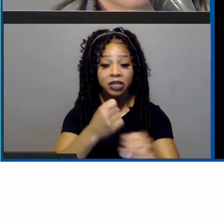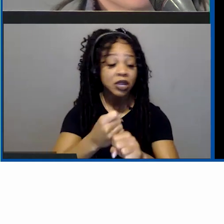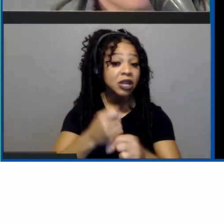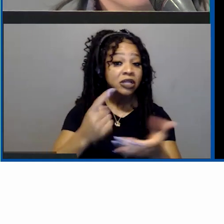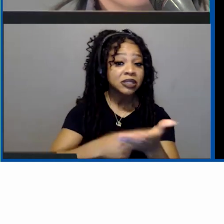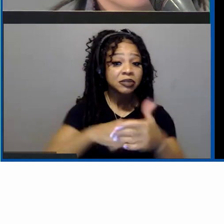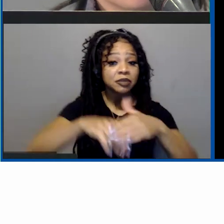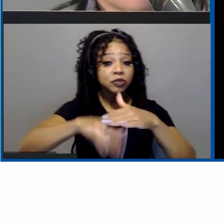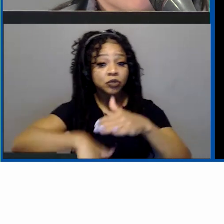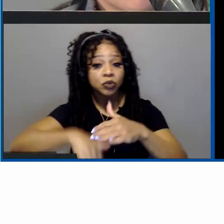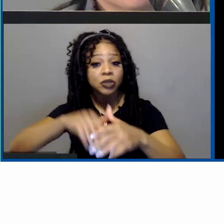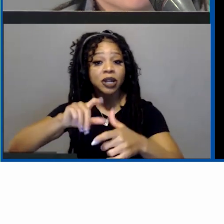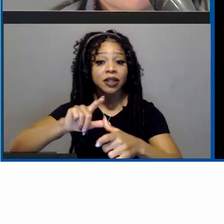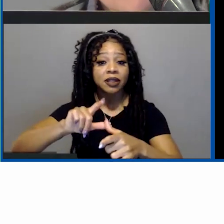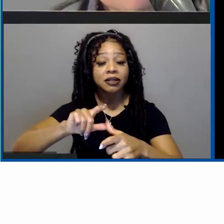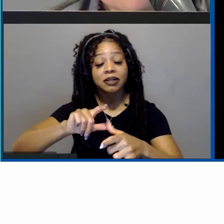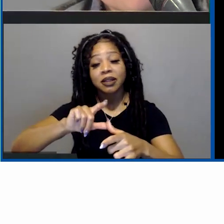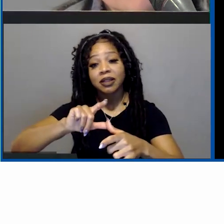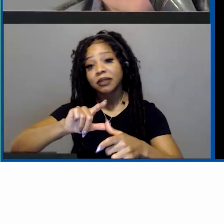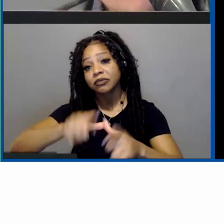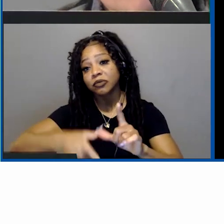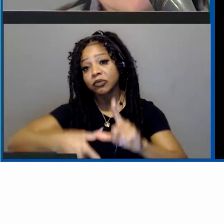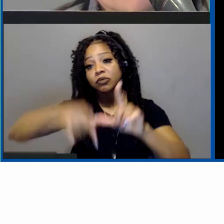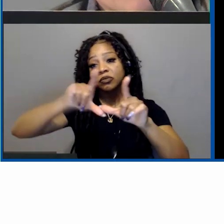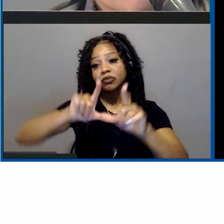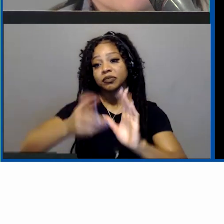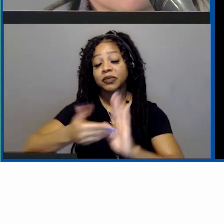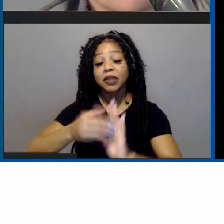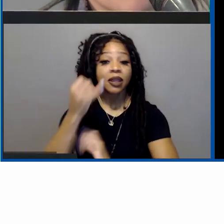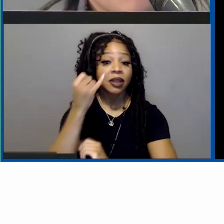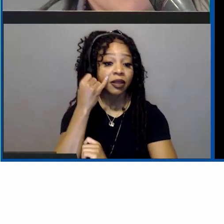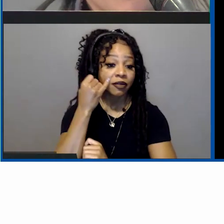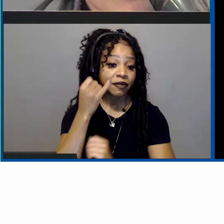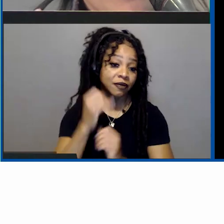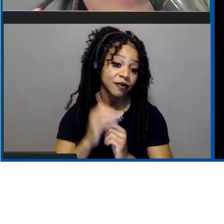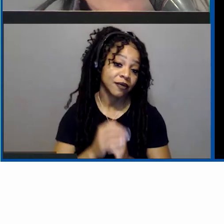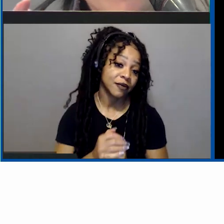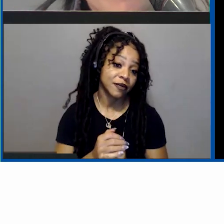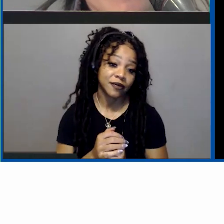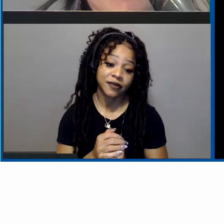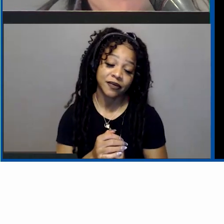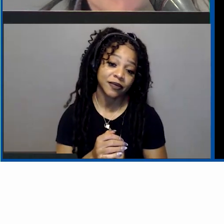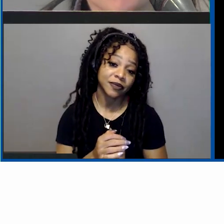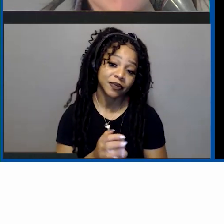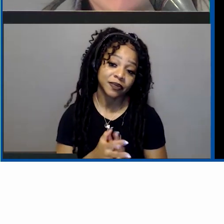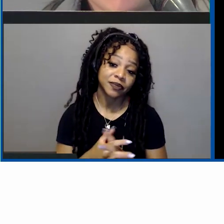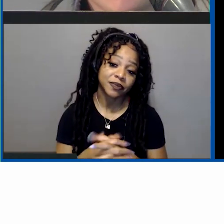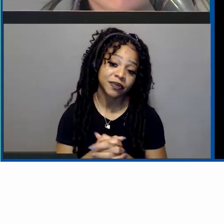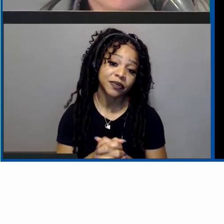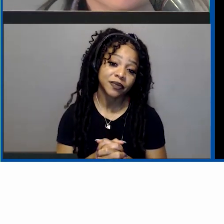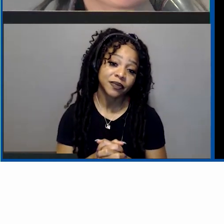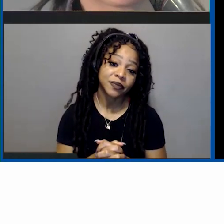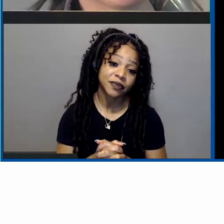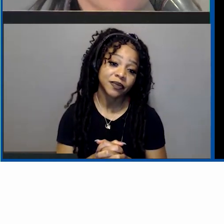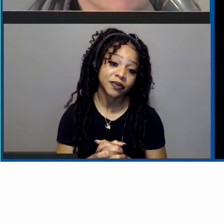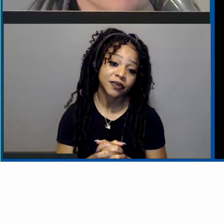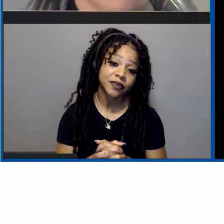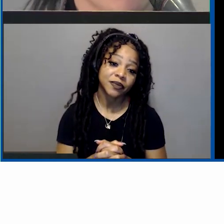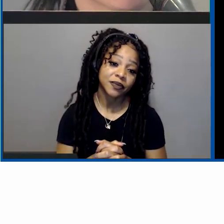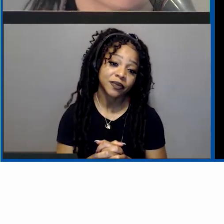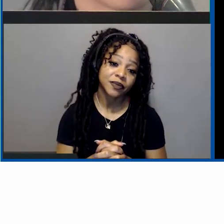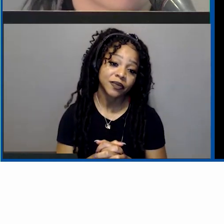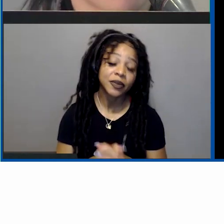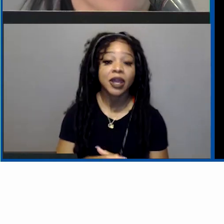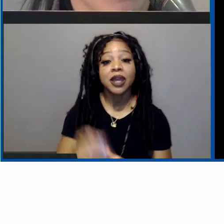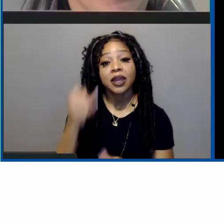and they get renewed. And if they're at the day they turn 18, they're still under